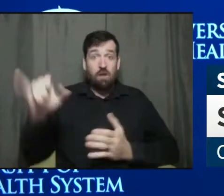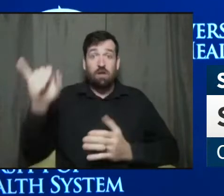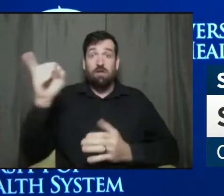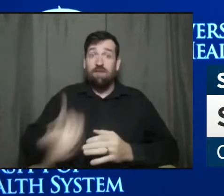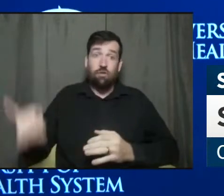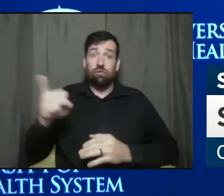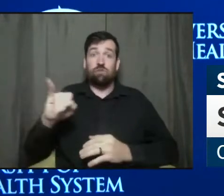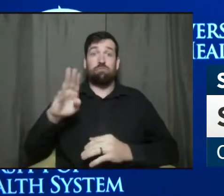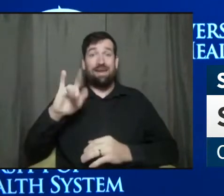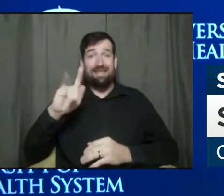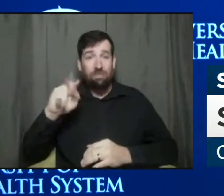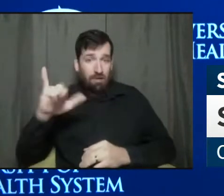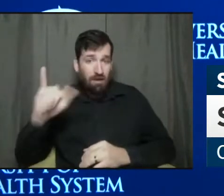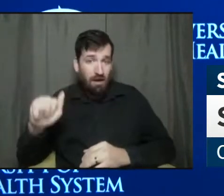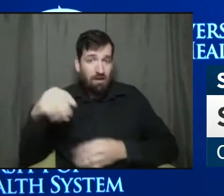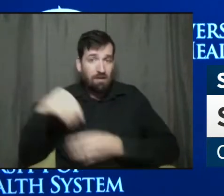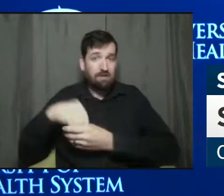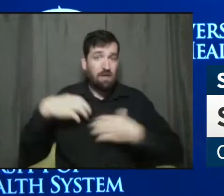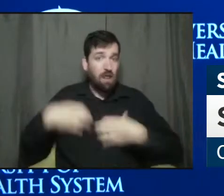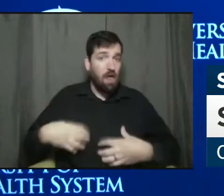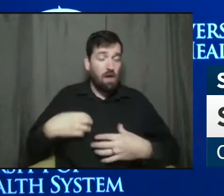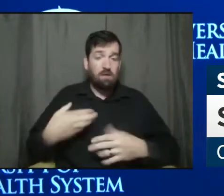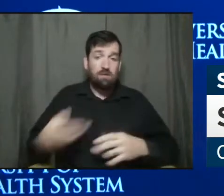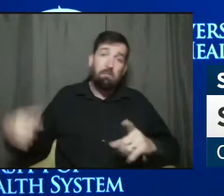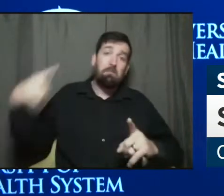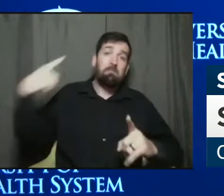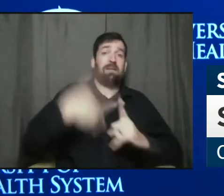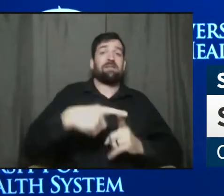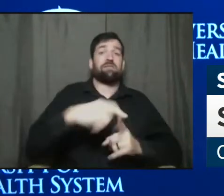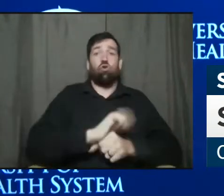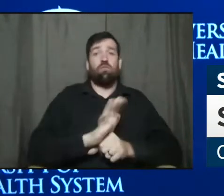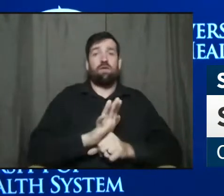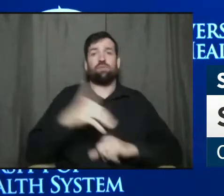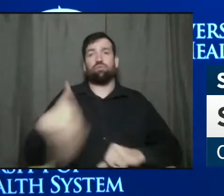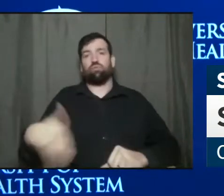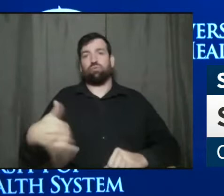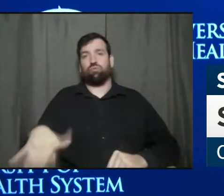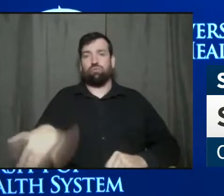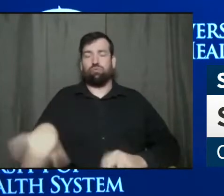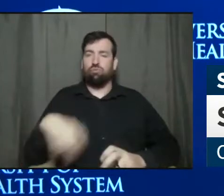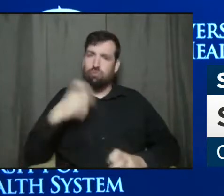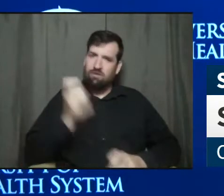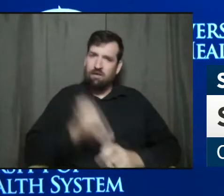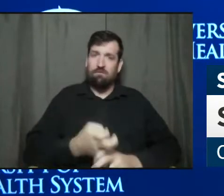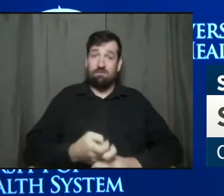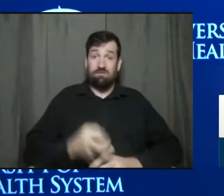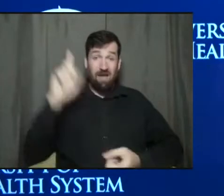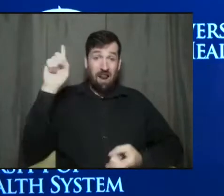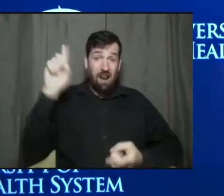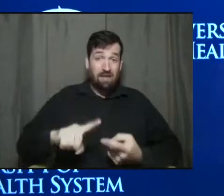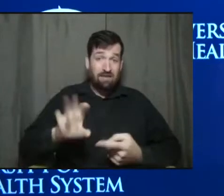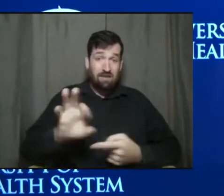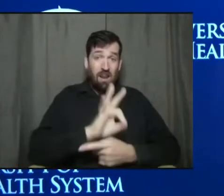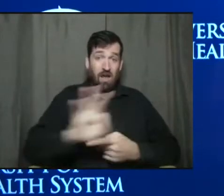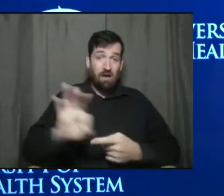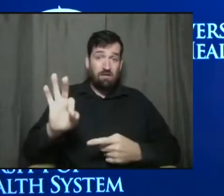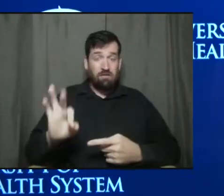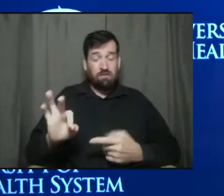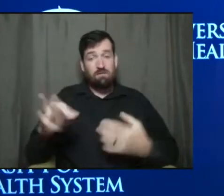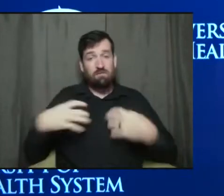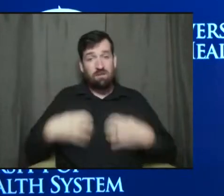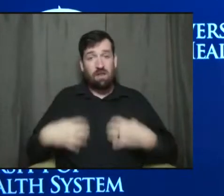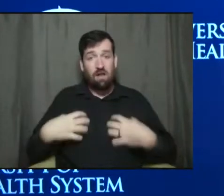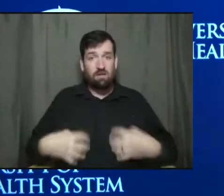their lungs, then that's a tough combination. And if you have less lung function because you've had a lot of the destruction from